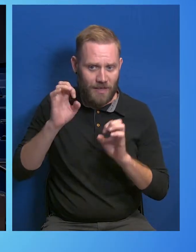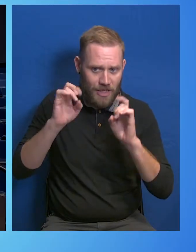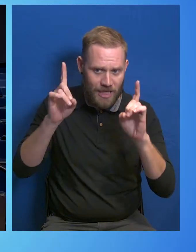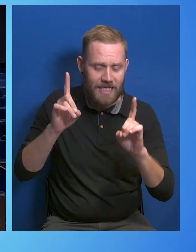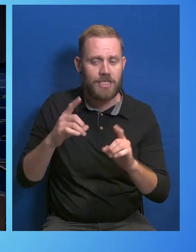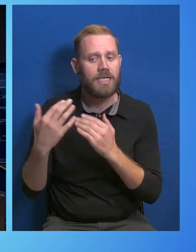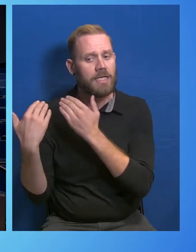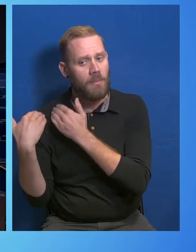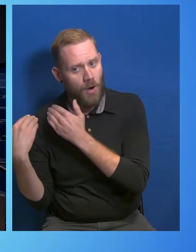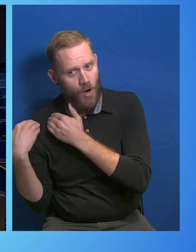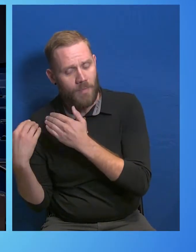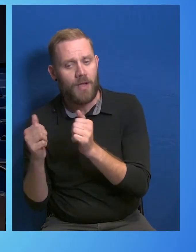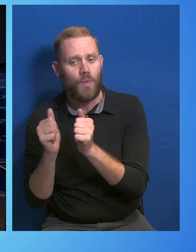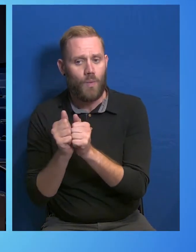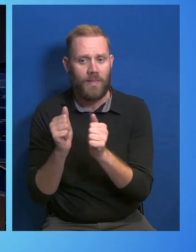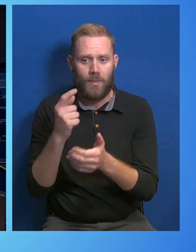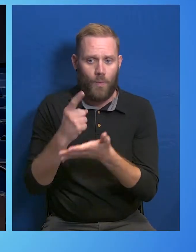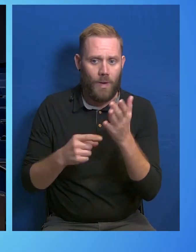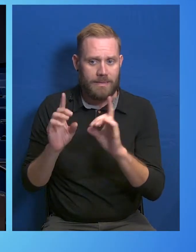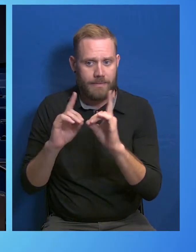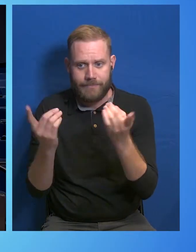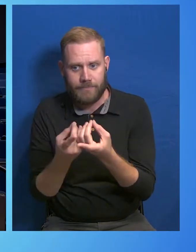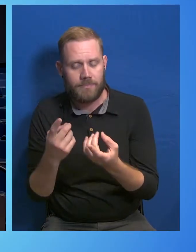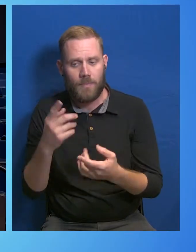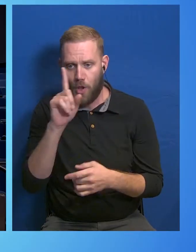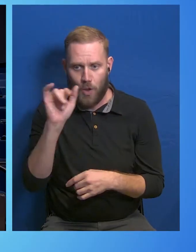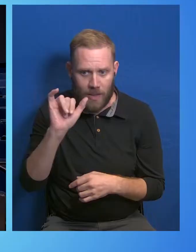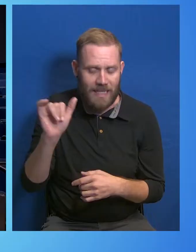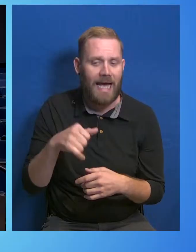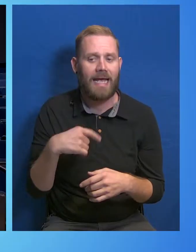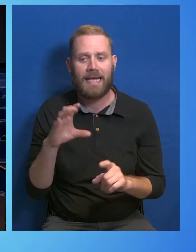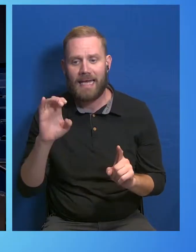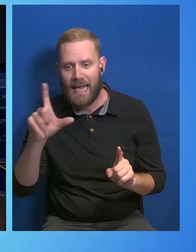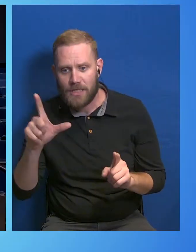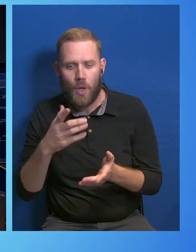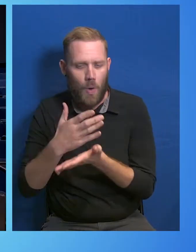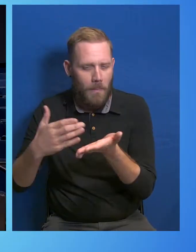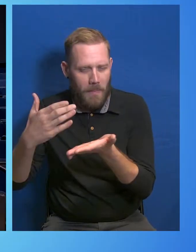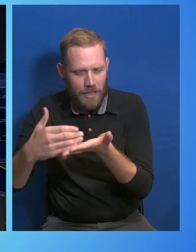staff responsibilities, students served, caseloads, and budget.